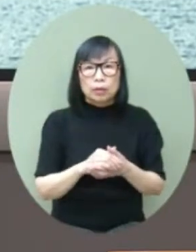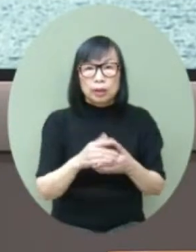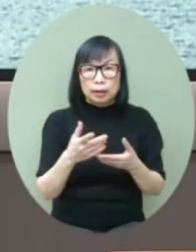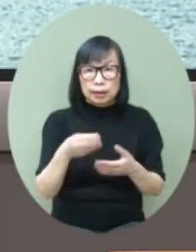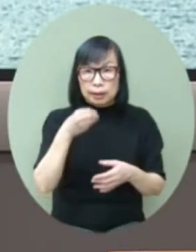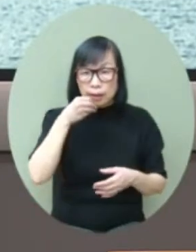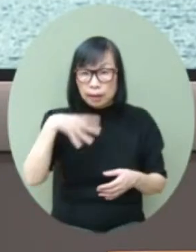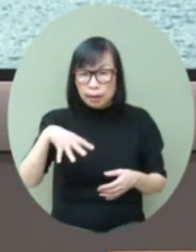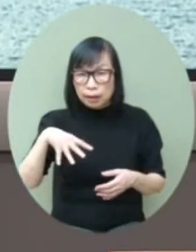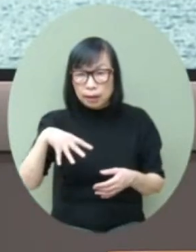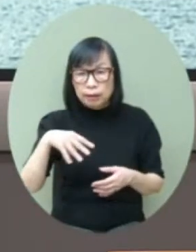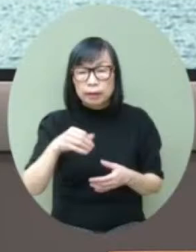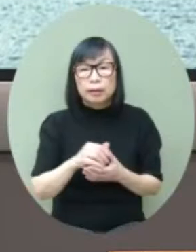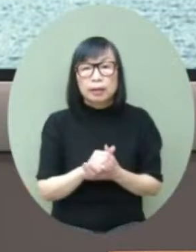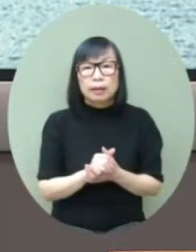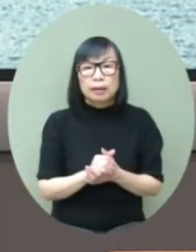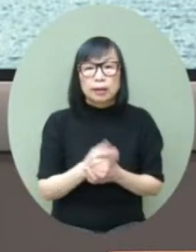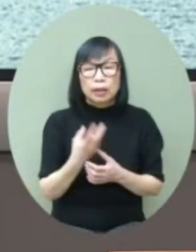12838.